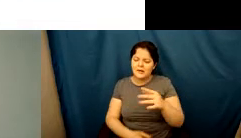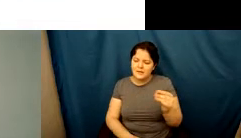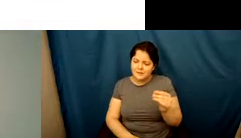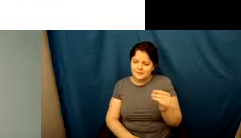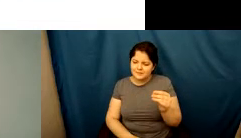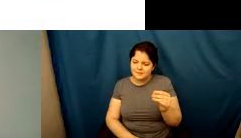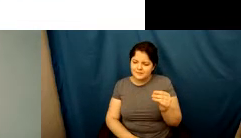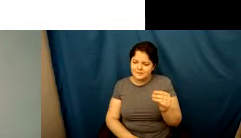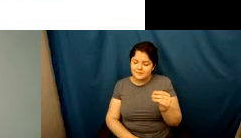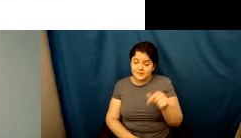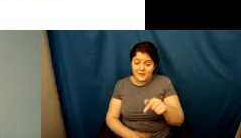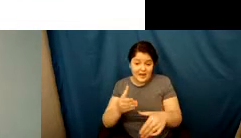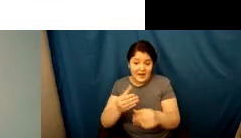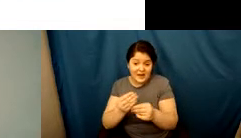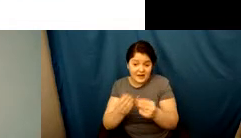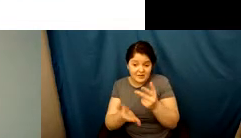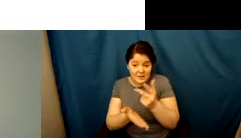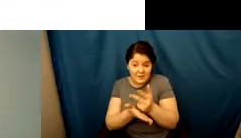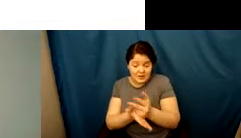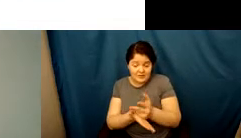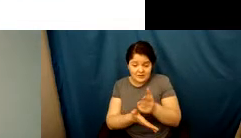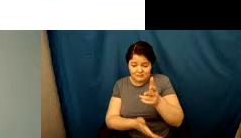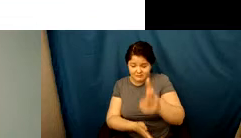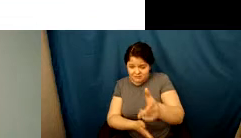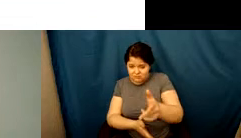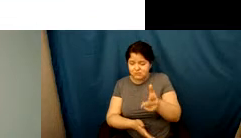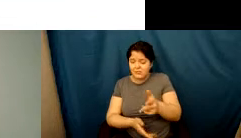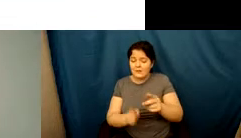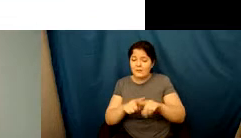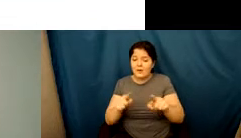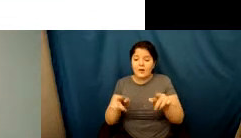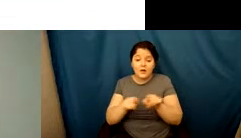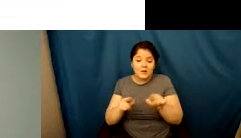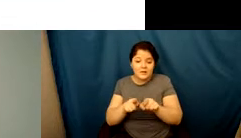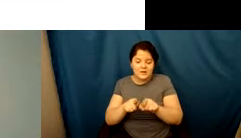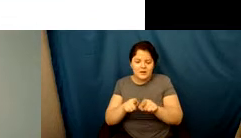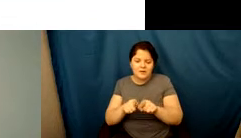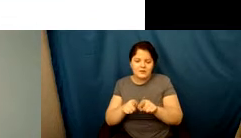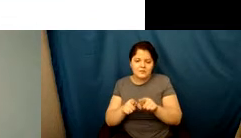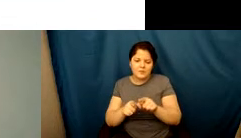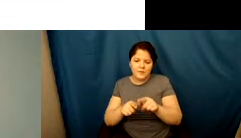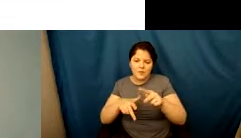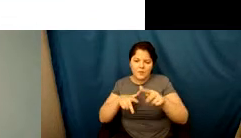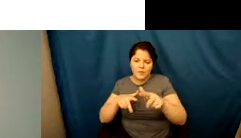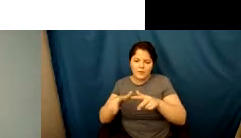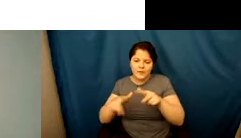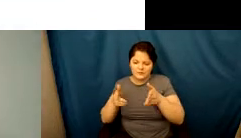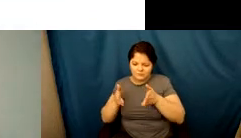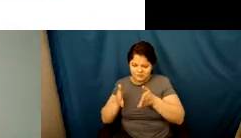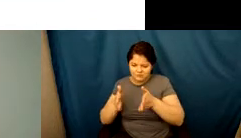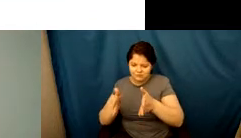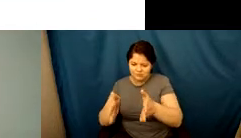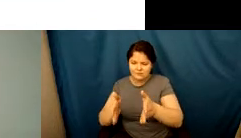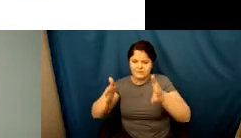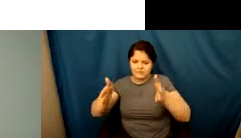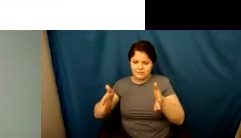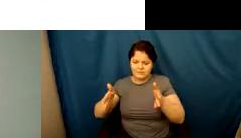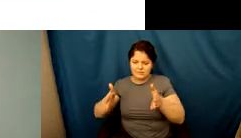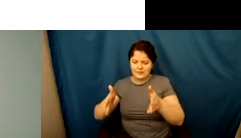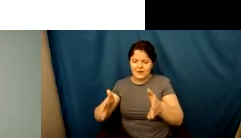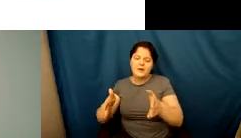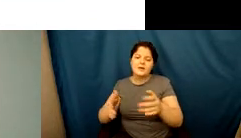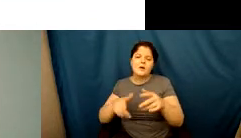not only would it add a few parking spaces, but it would also widen the sidewalk there, and enhance pedestrian